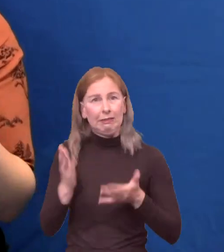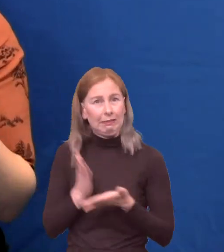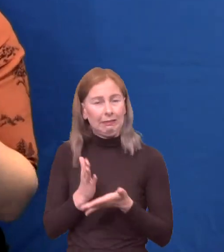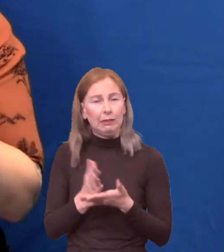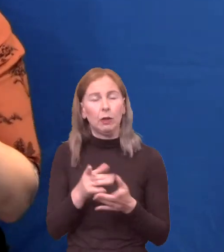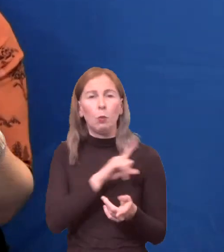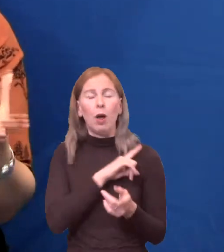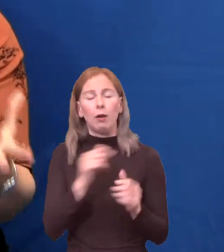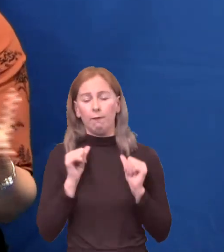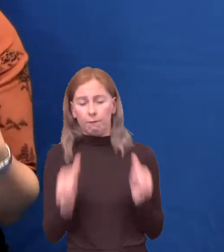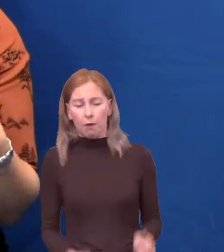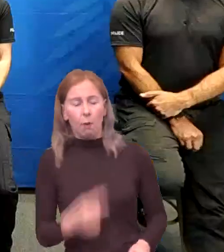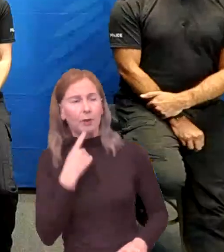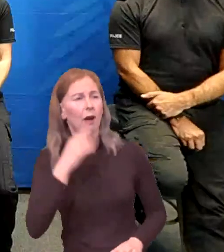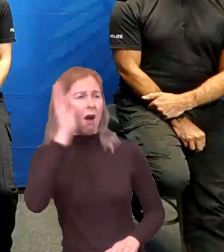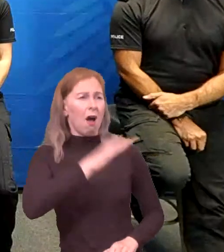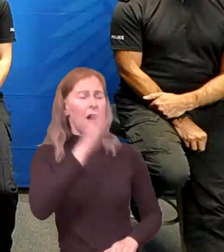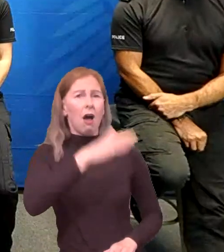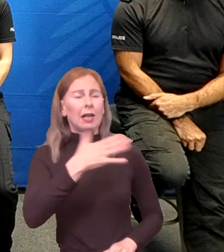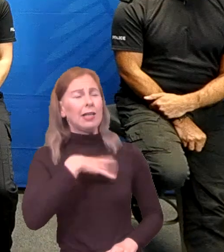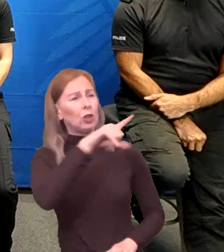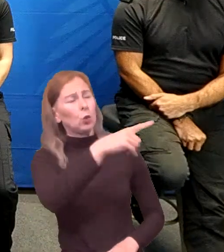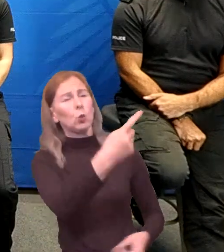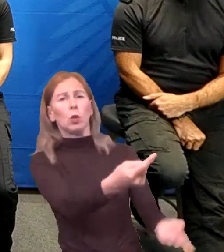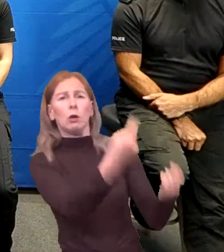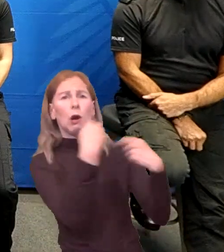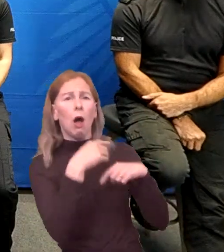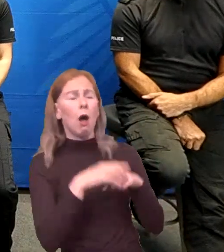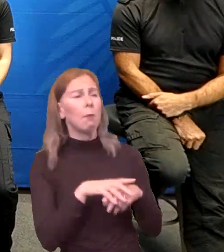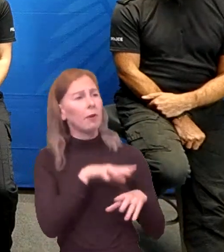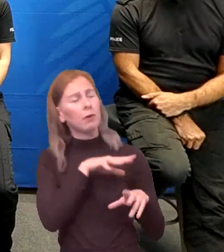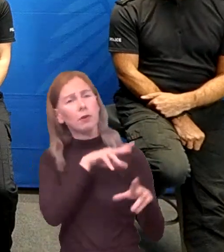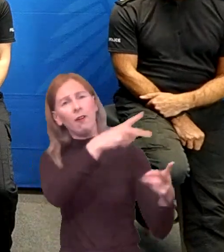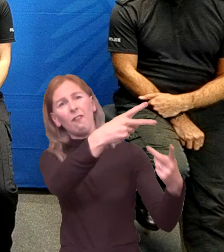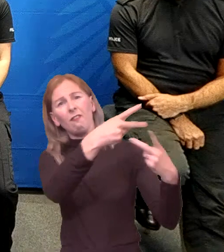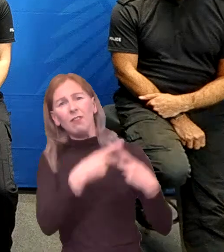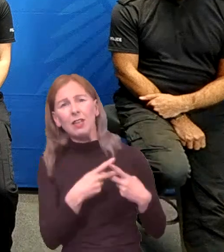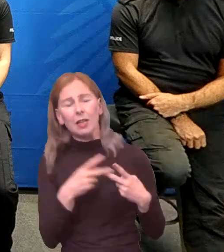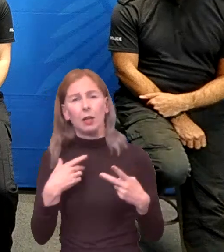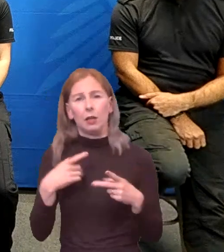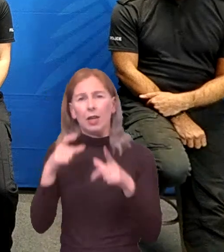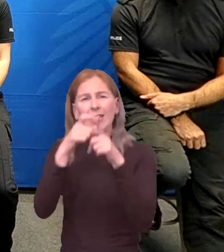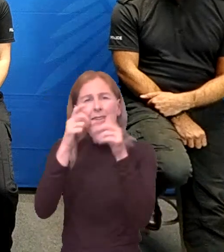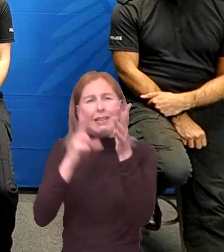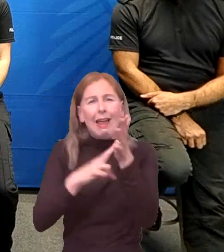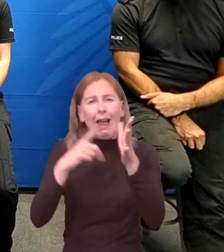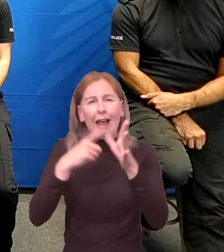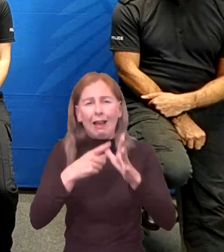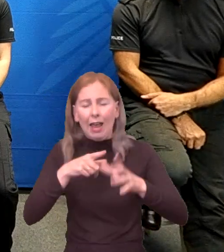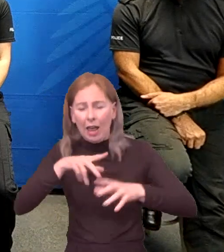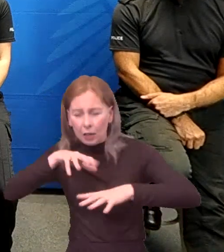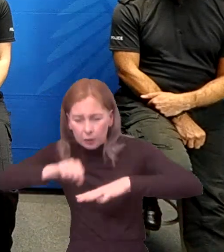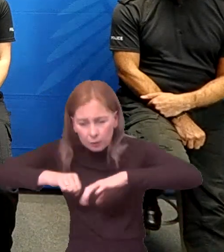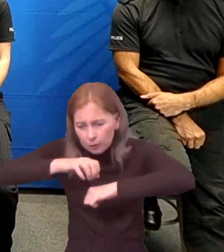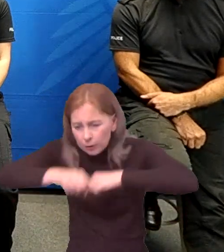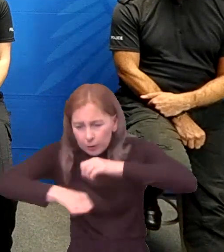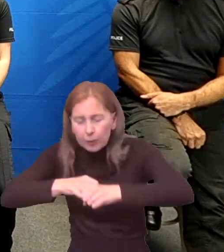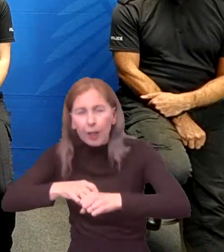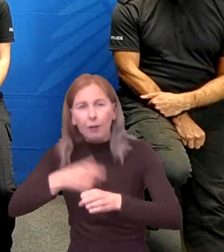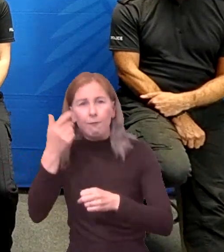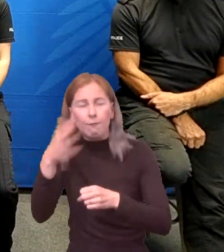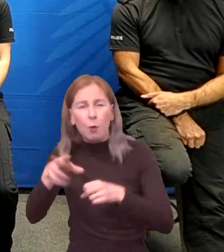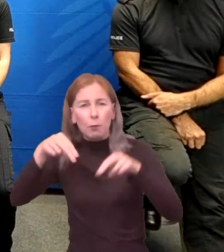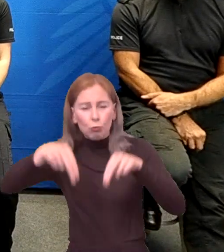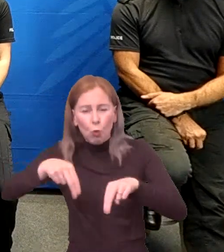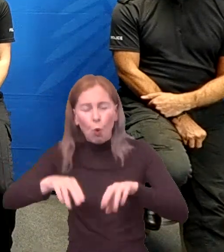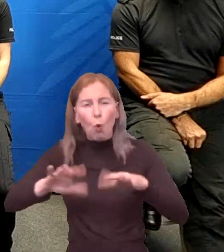in and asking us to come and obtain perhaps DNA evidence from a scene, which isn't necessarily something we would do, especially if there's a difficulty with identifying the dog or the